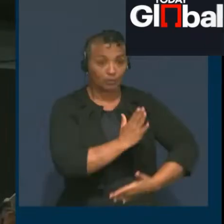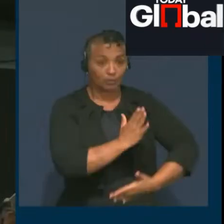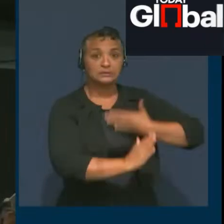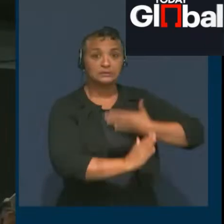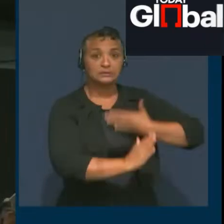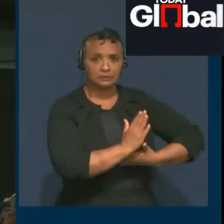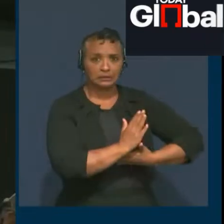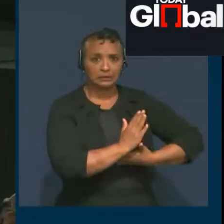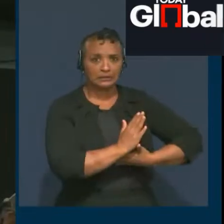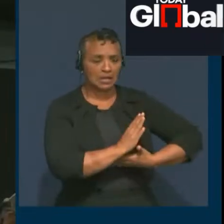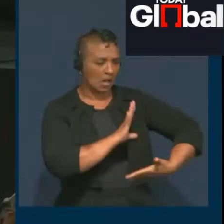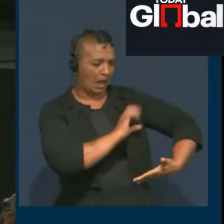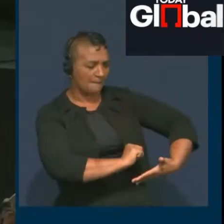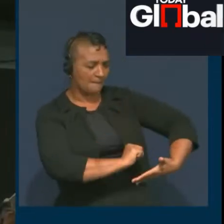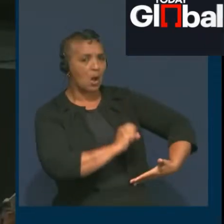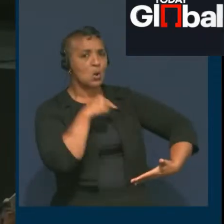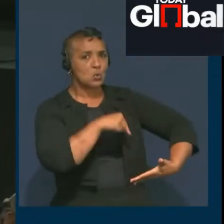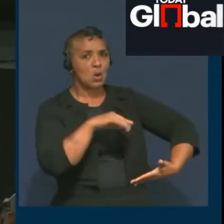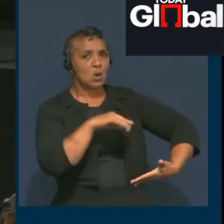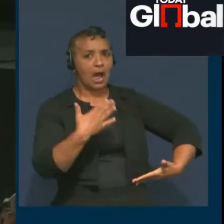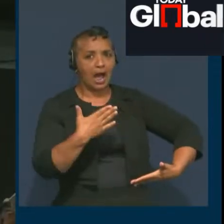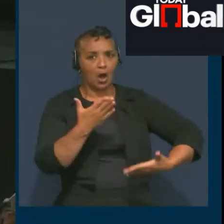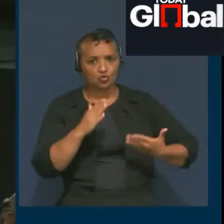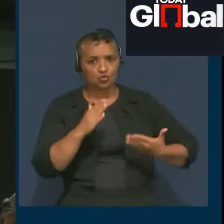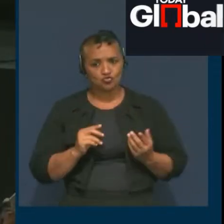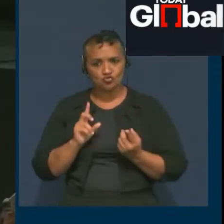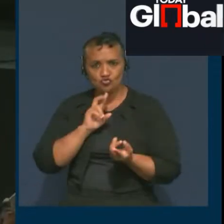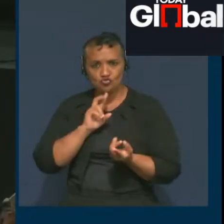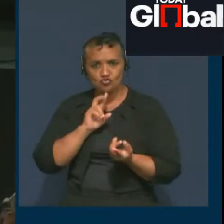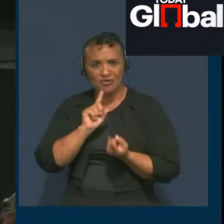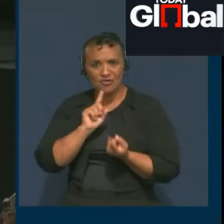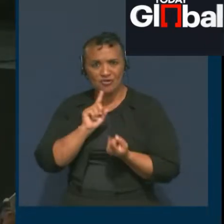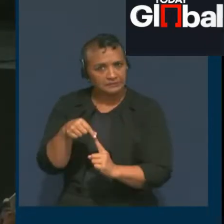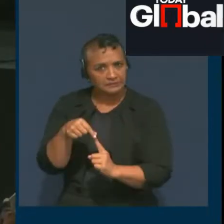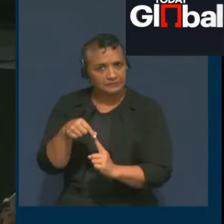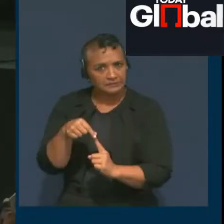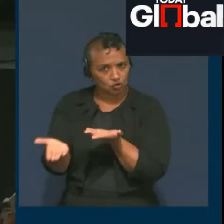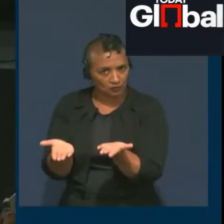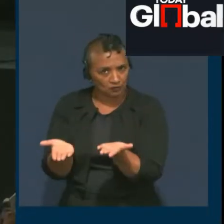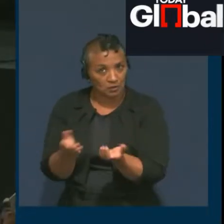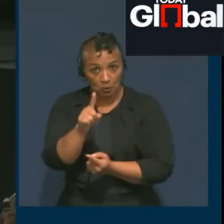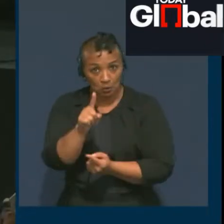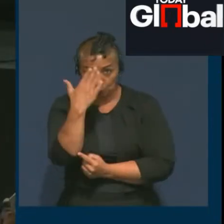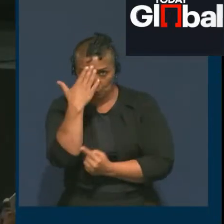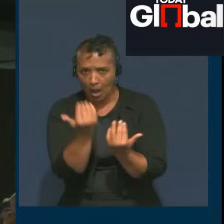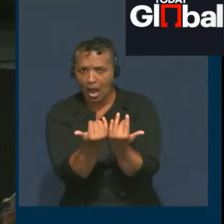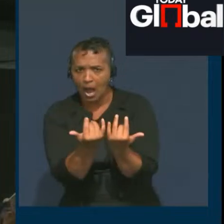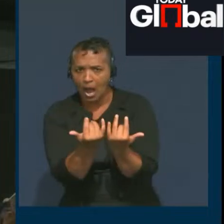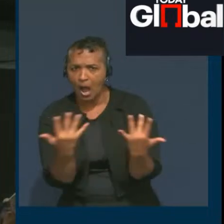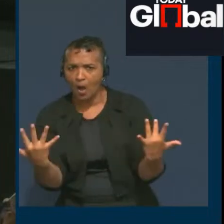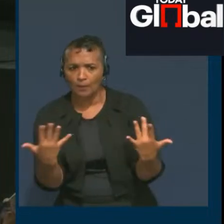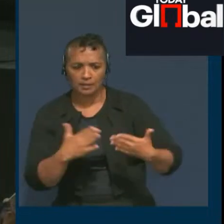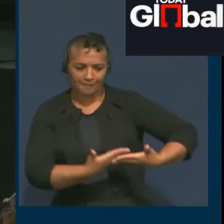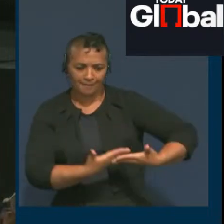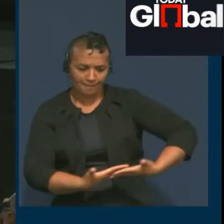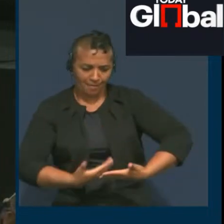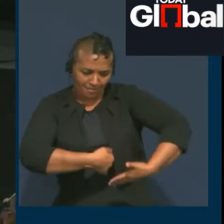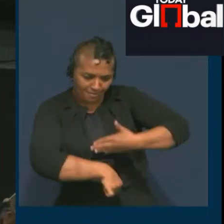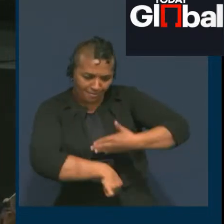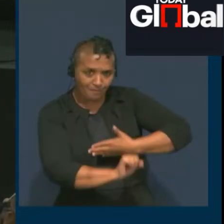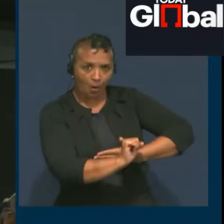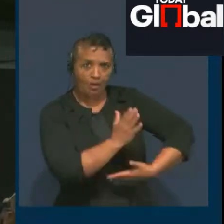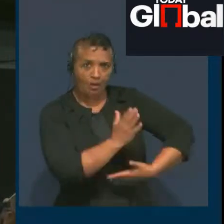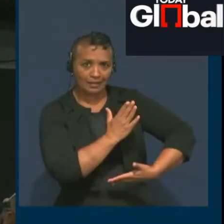more specialized services? Now, have you registered the number of such cases in order to have